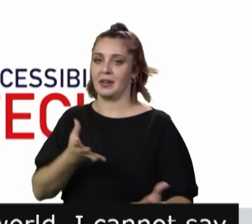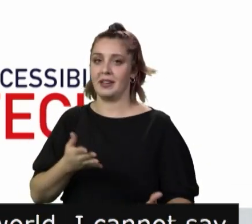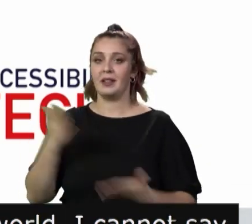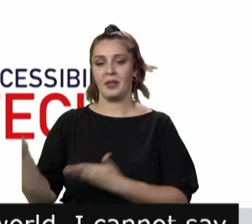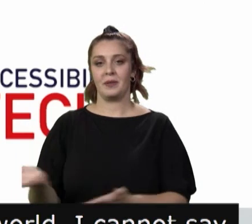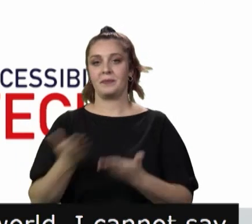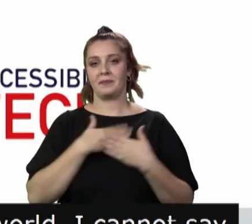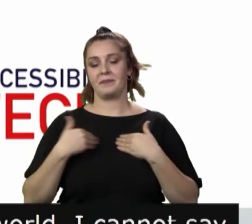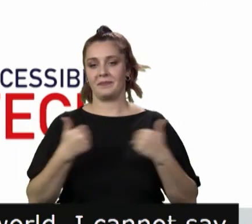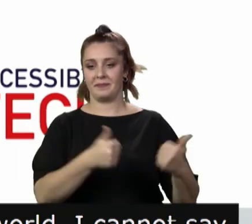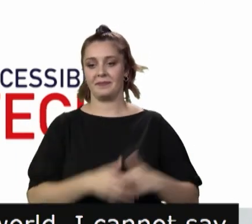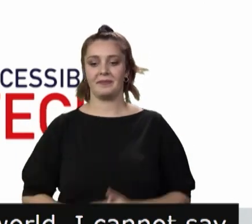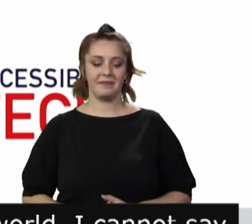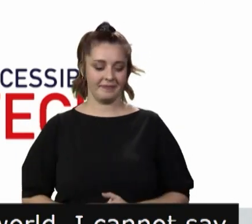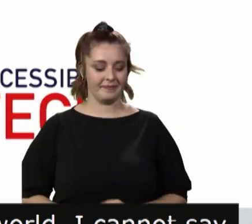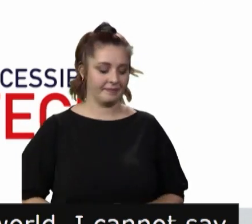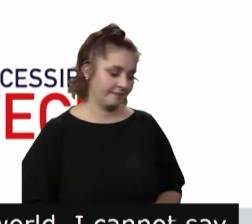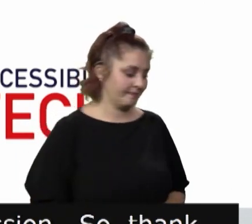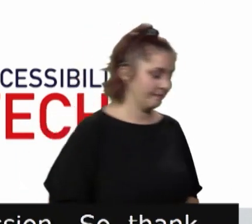thank you very much, Antonio. You have the floor.